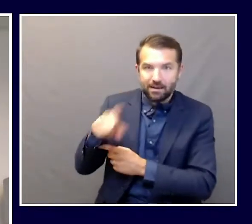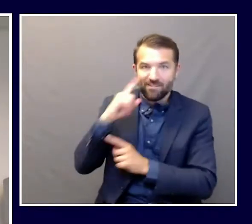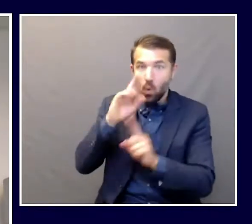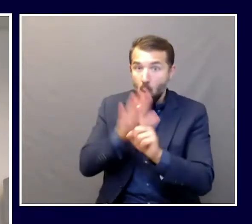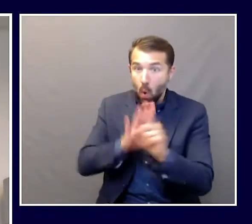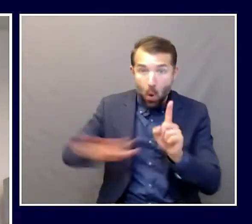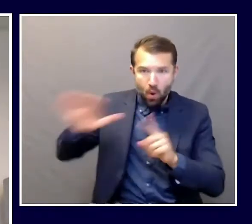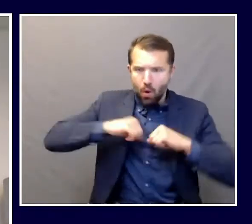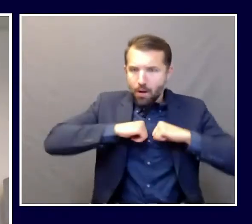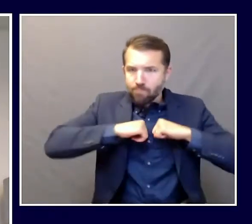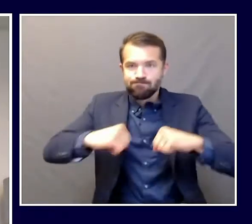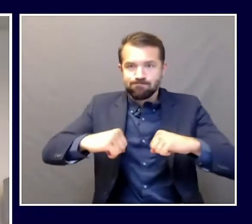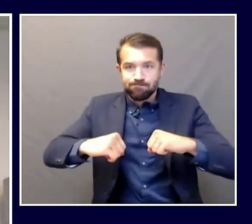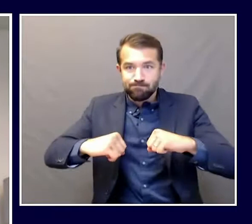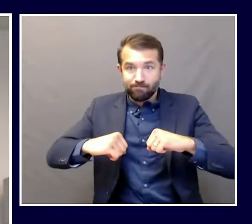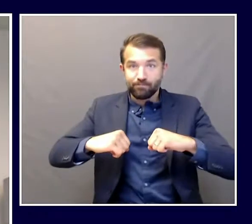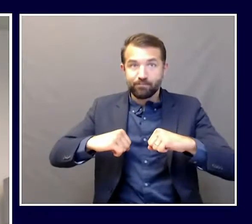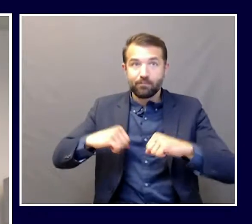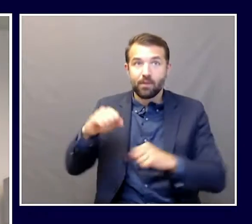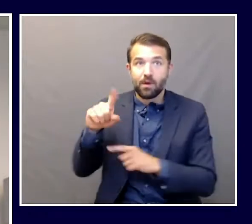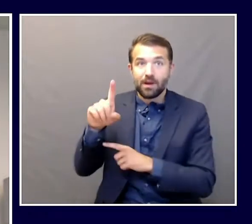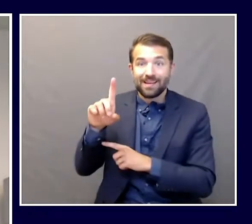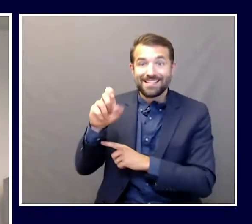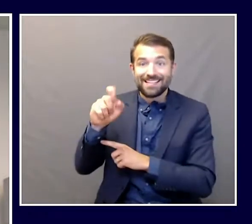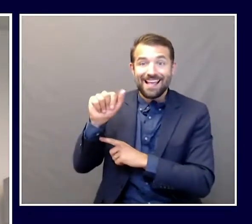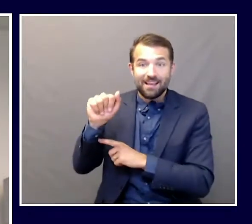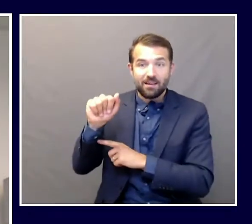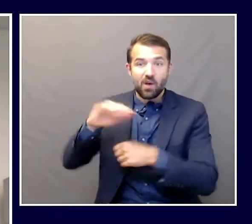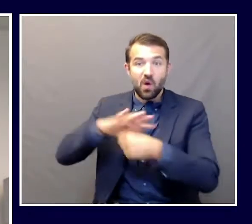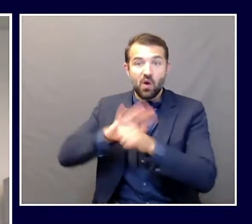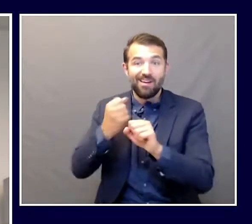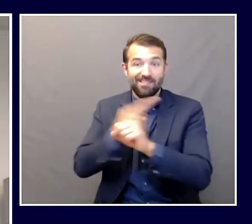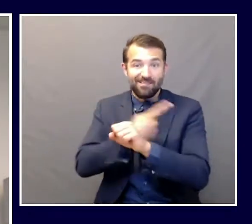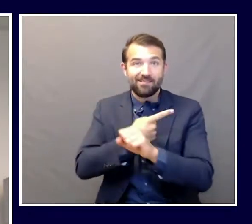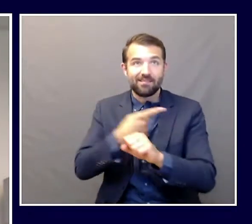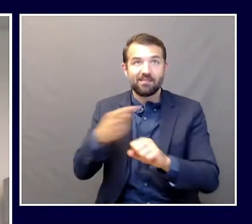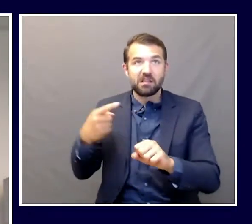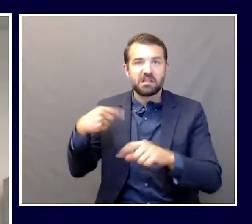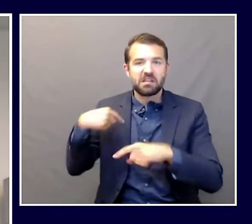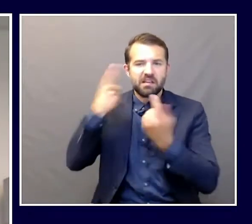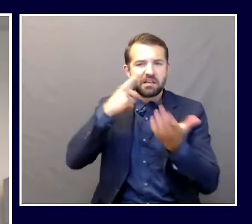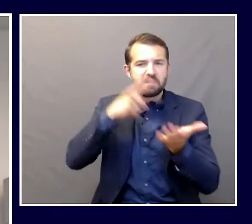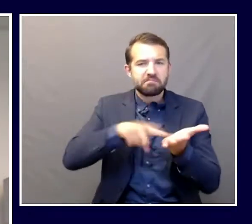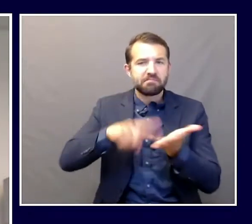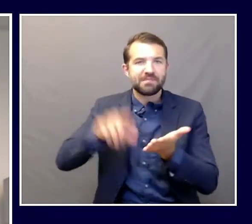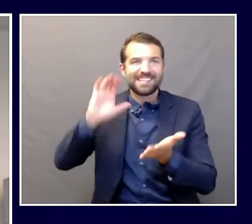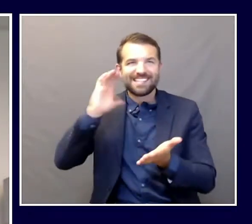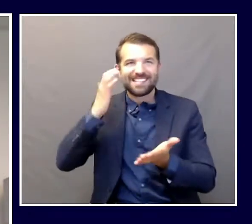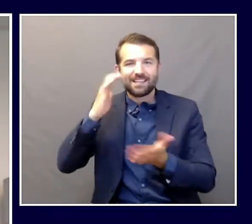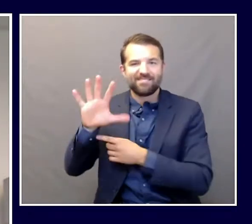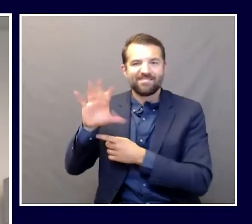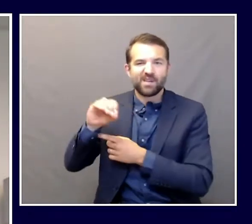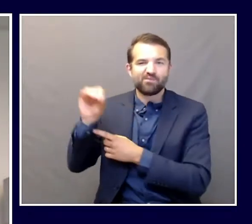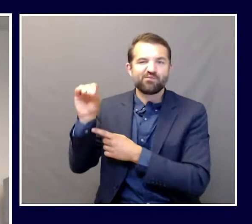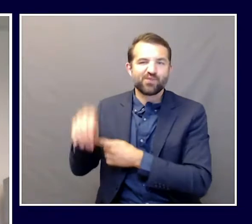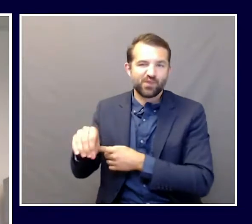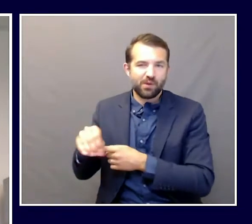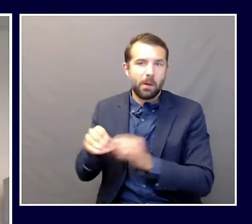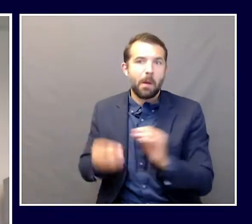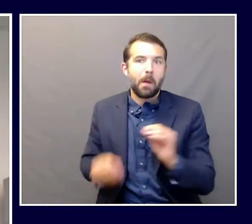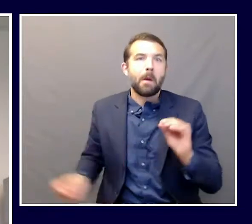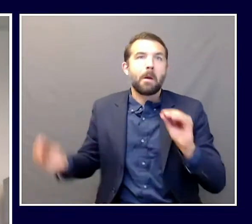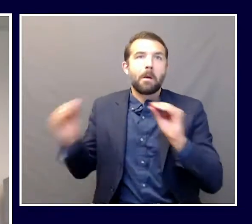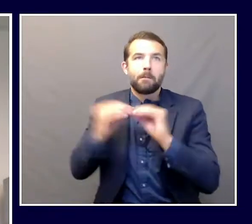thought to be about 50% or so more contagious than the Alpha variant. And the Alpha